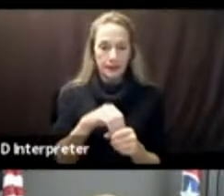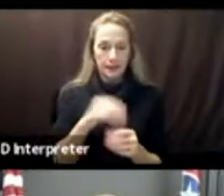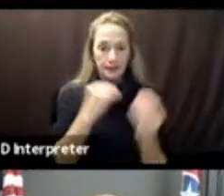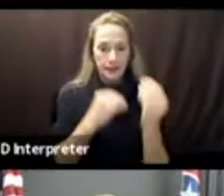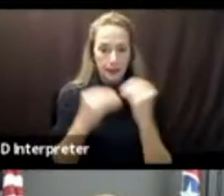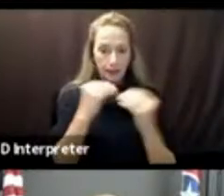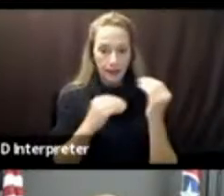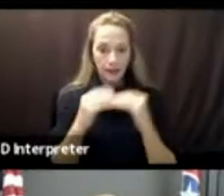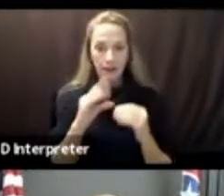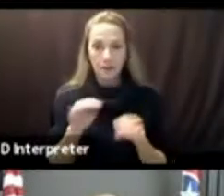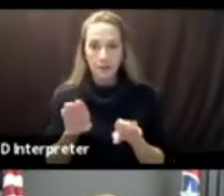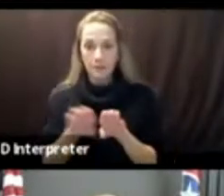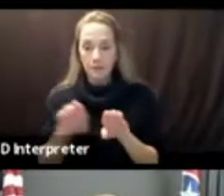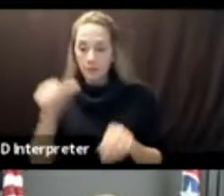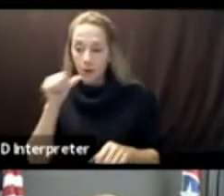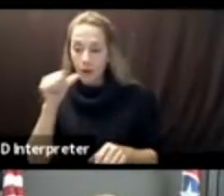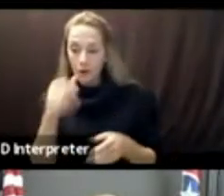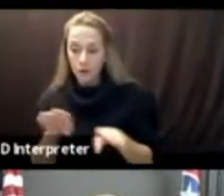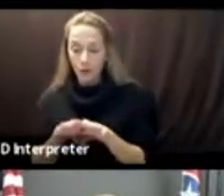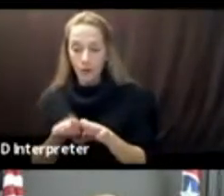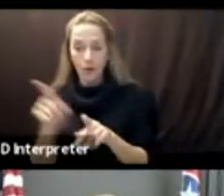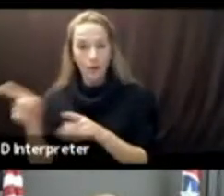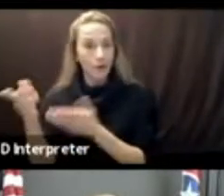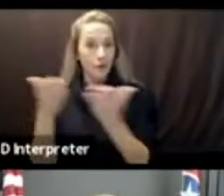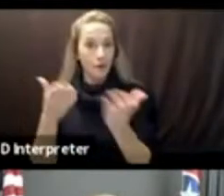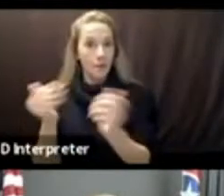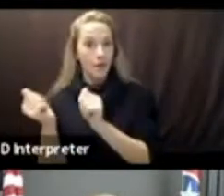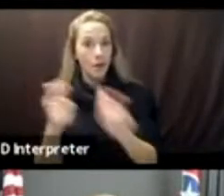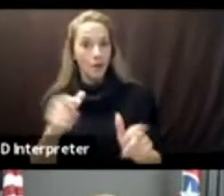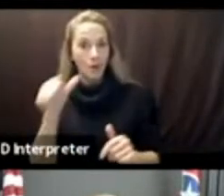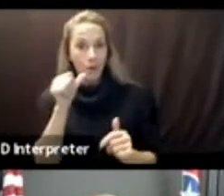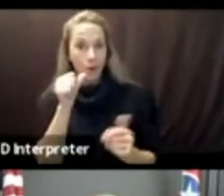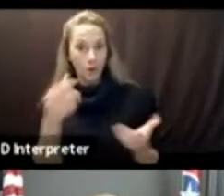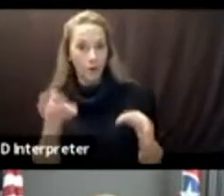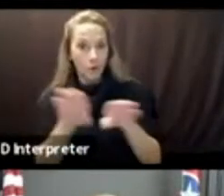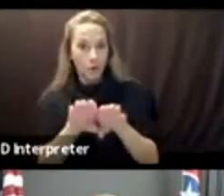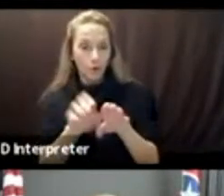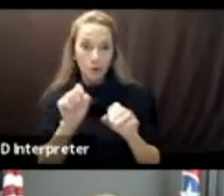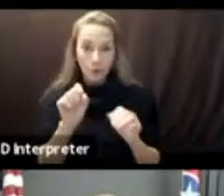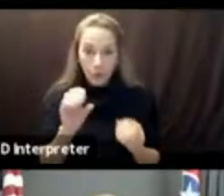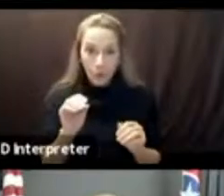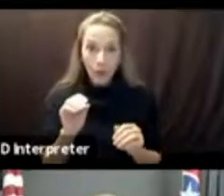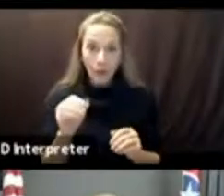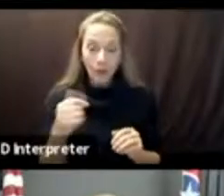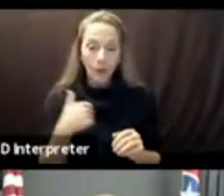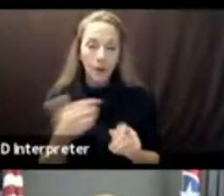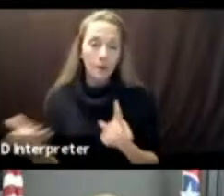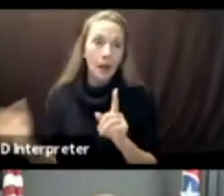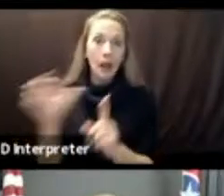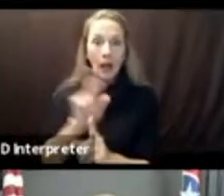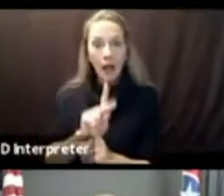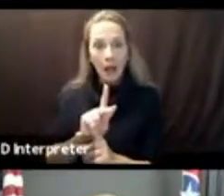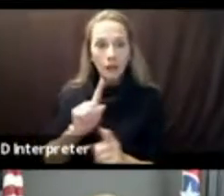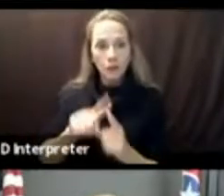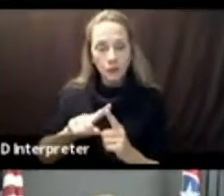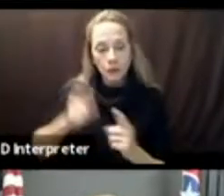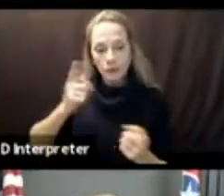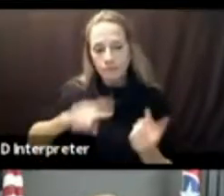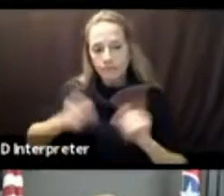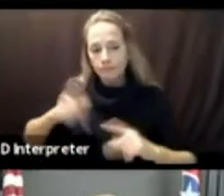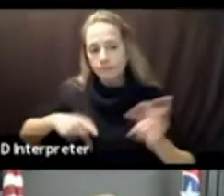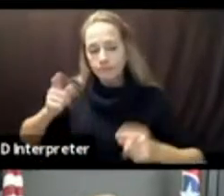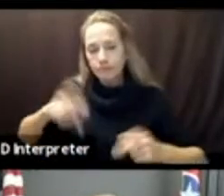really recommend that all bars are just closed. And so I think, again, we go back to this as a compromise for our